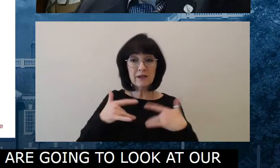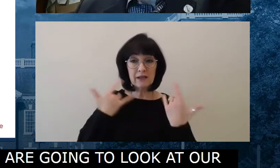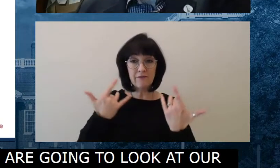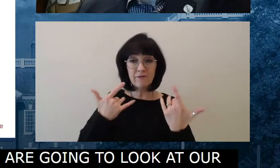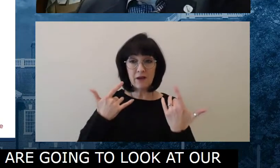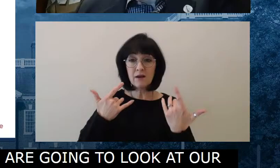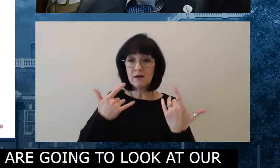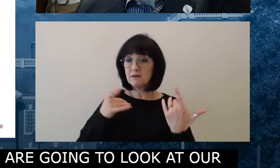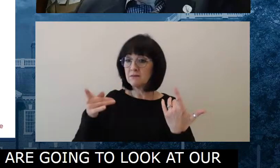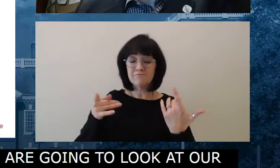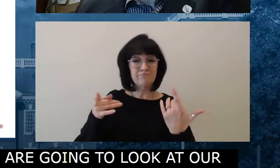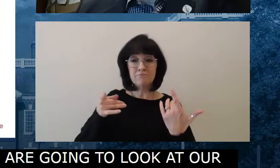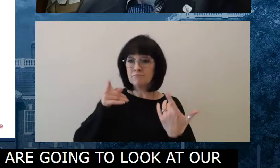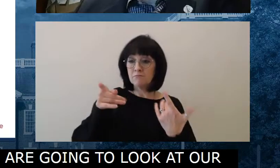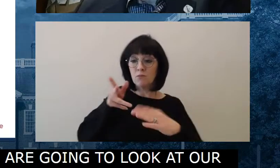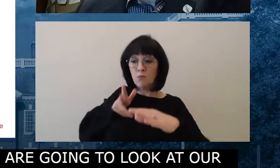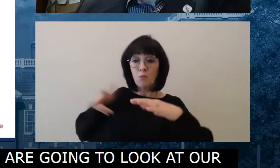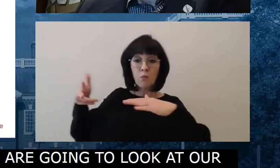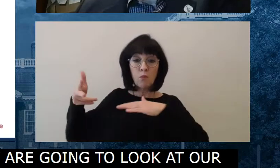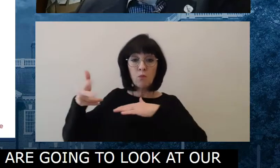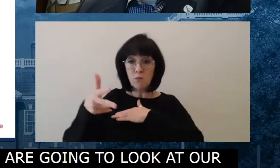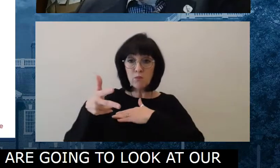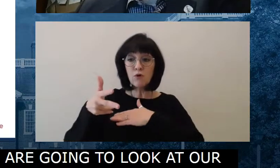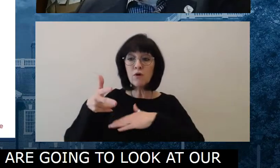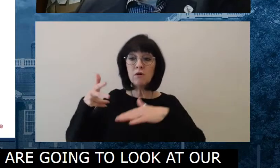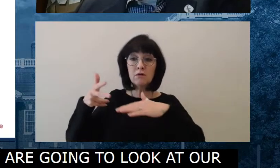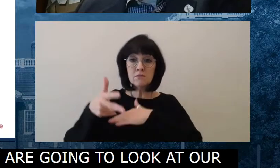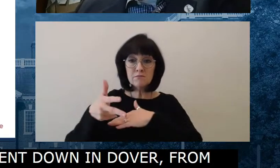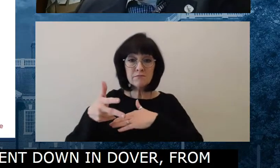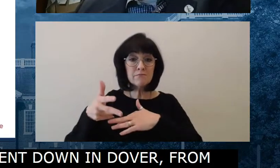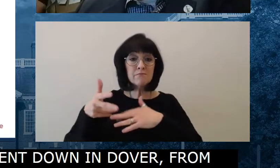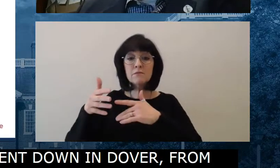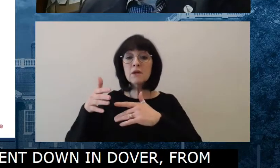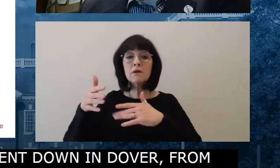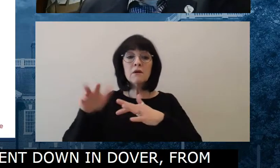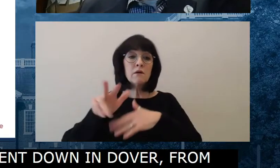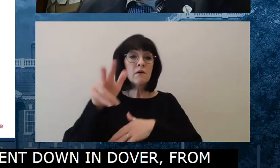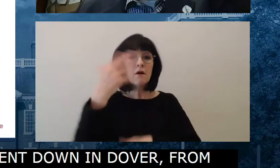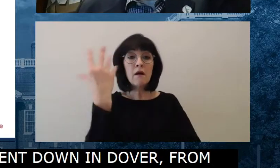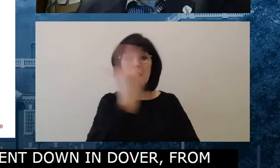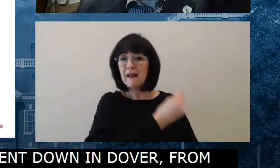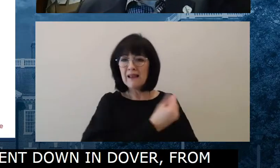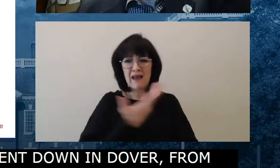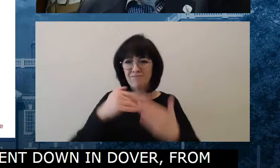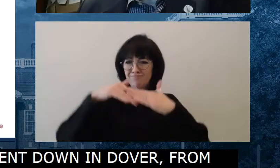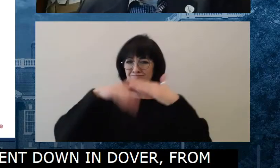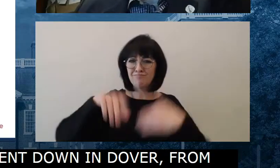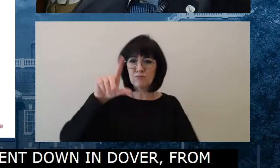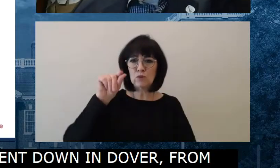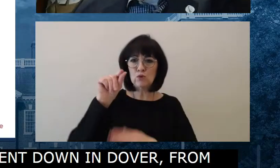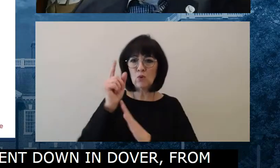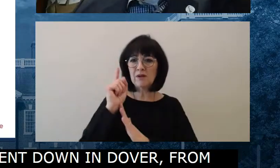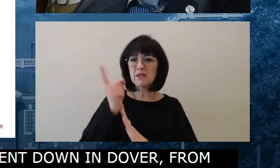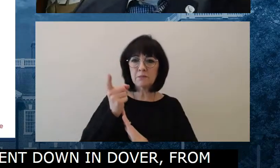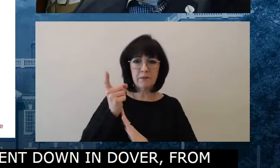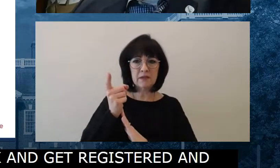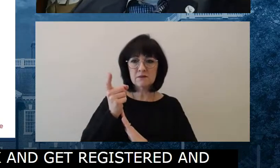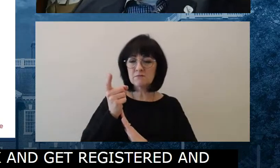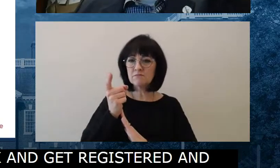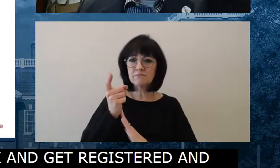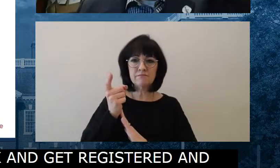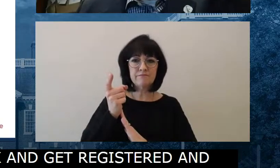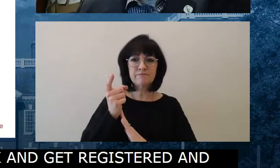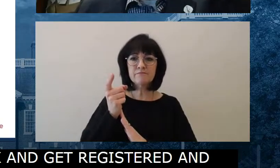park to get registered to the time you get the shot in your arm is between 15 and 20 minutes on average, and then you spend just as much time, if